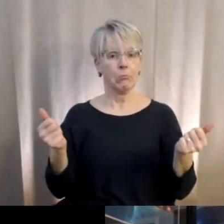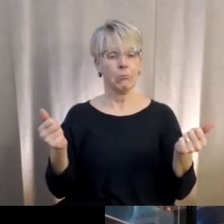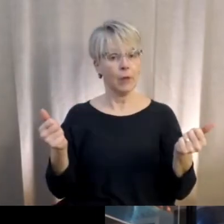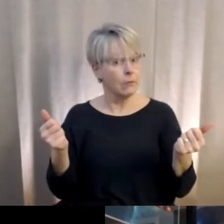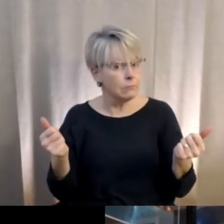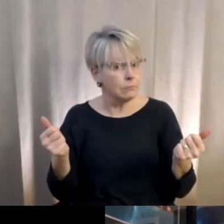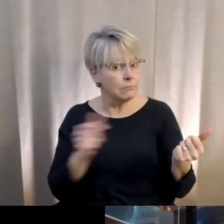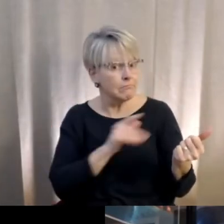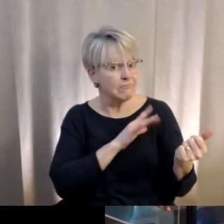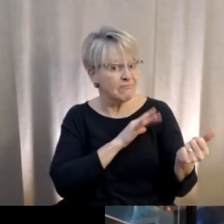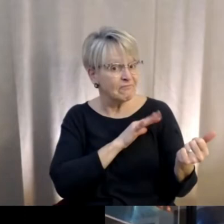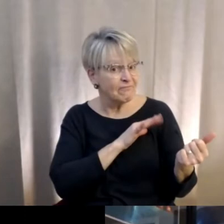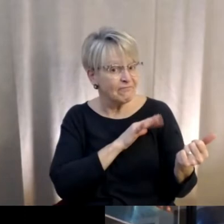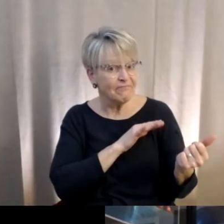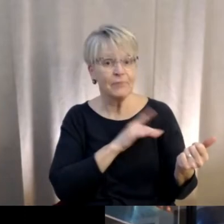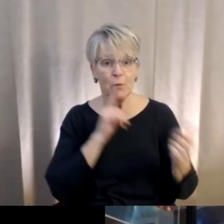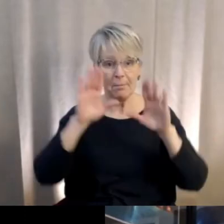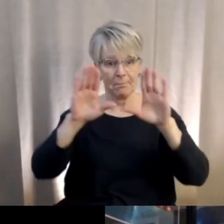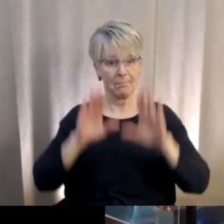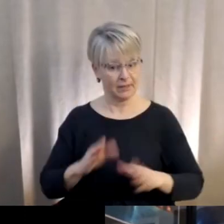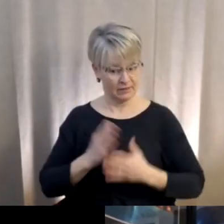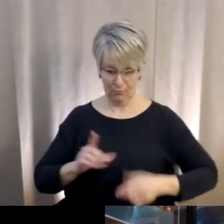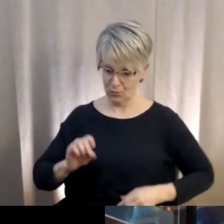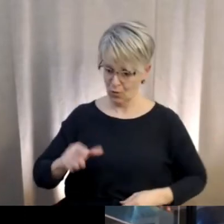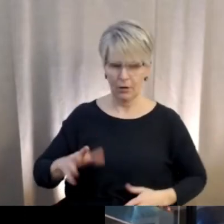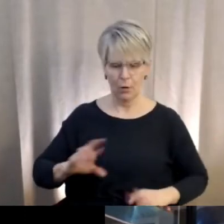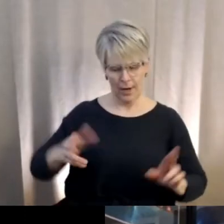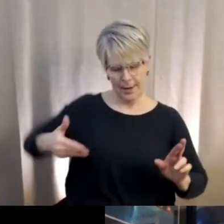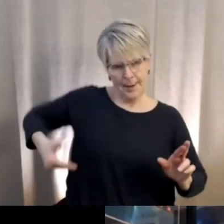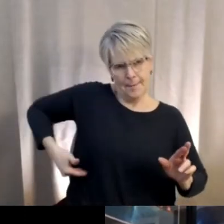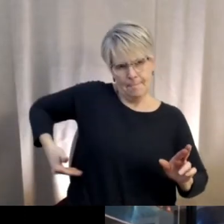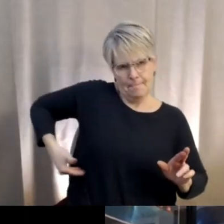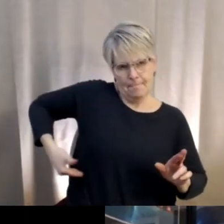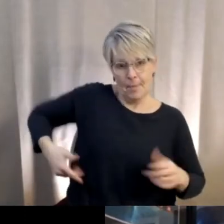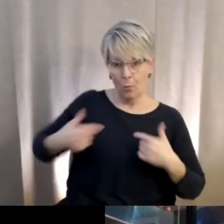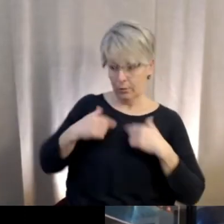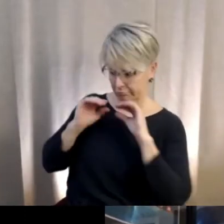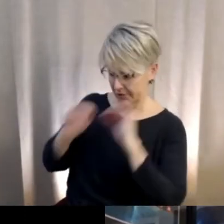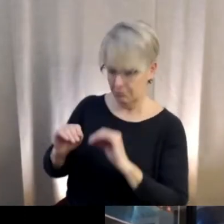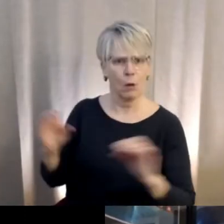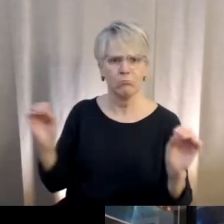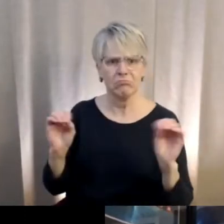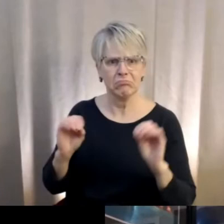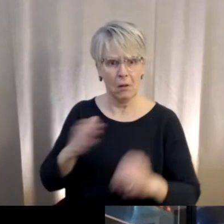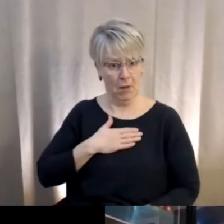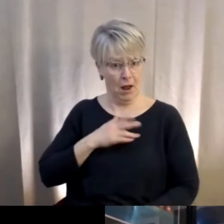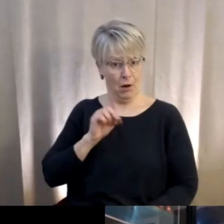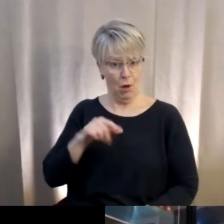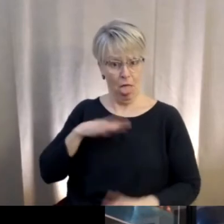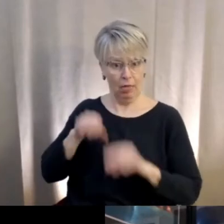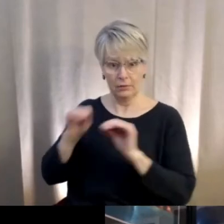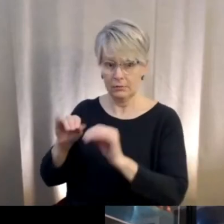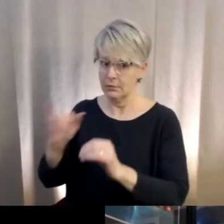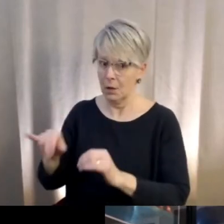amazing how, you know, some dogs can be so intuitive, because we didn't teach him to do that, my dog.